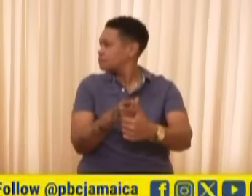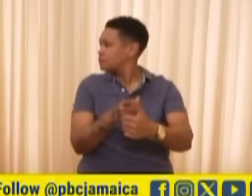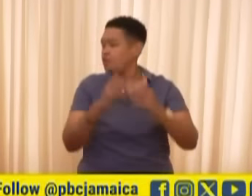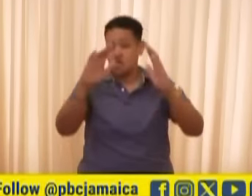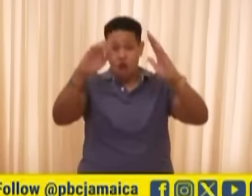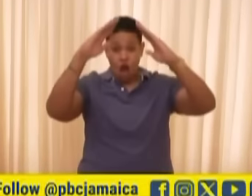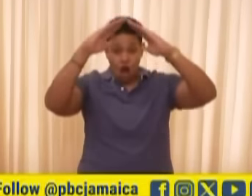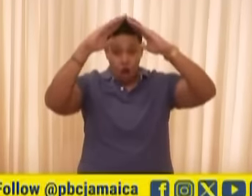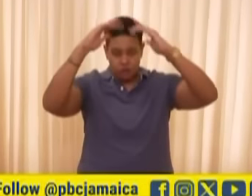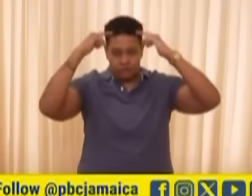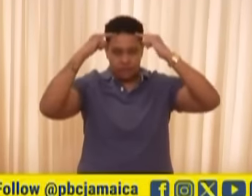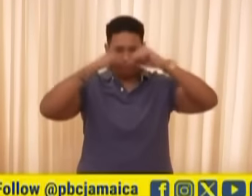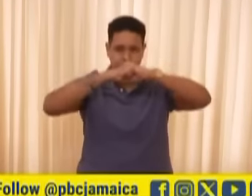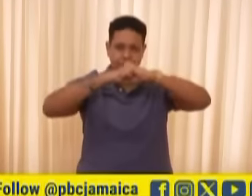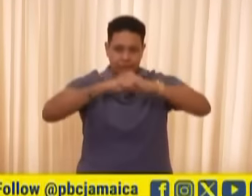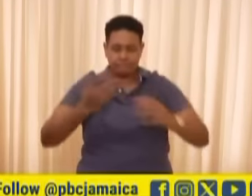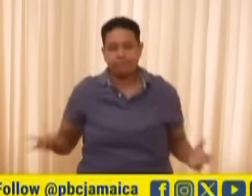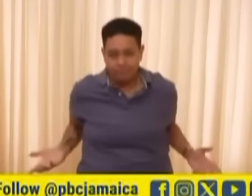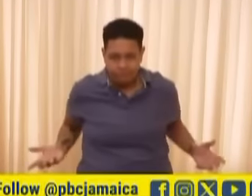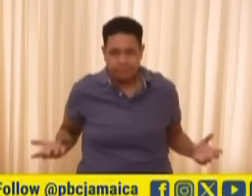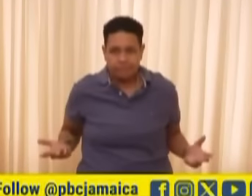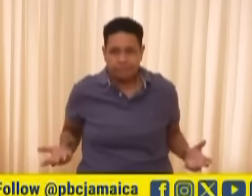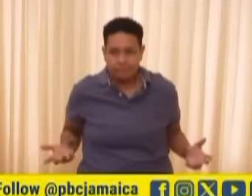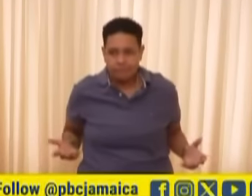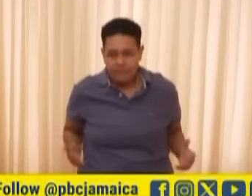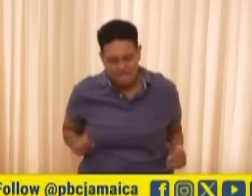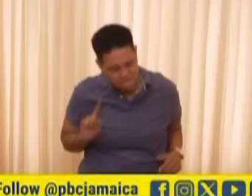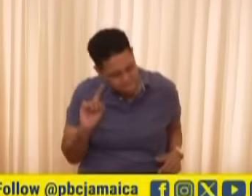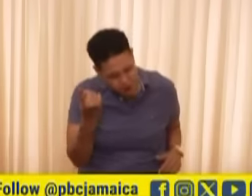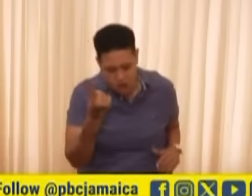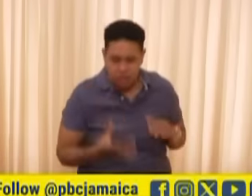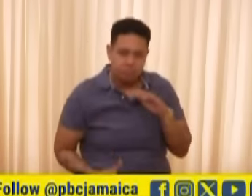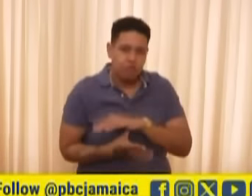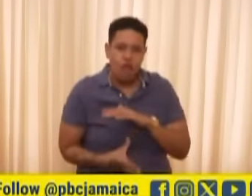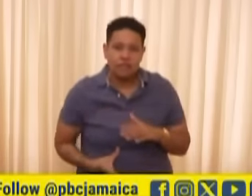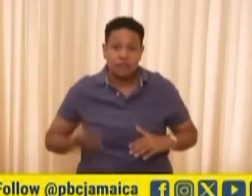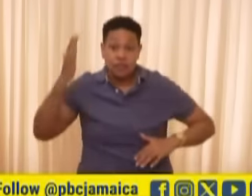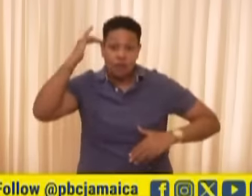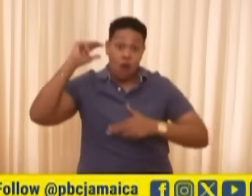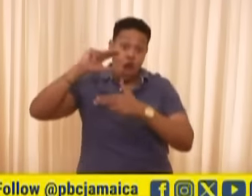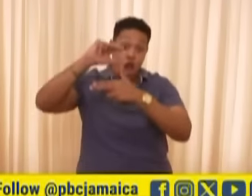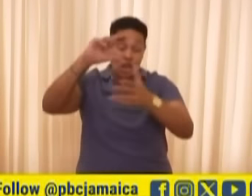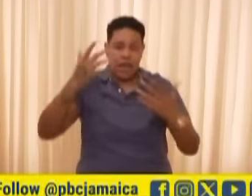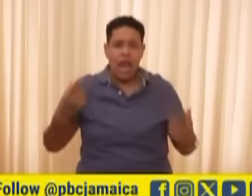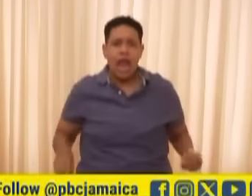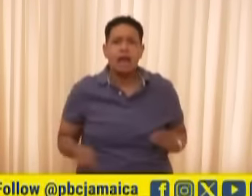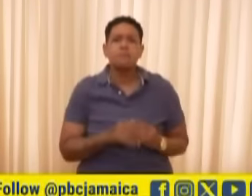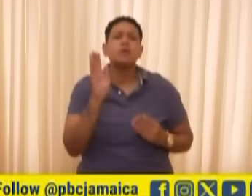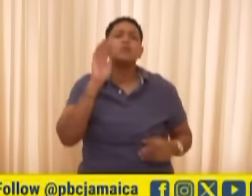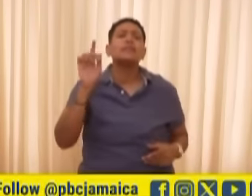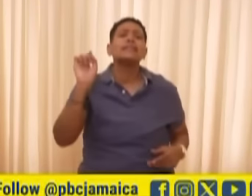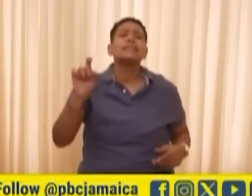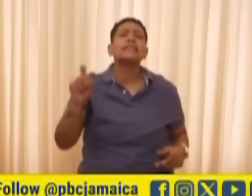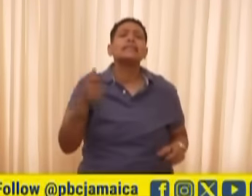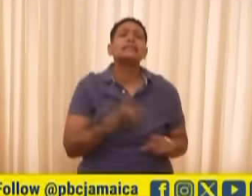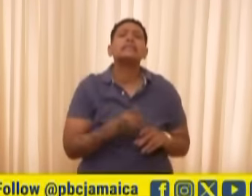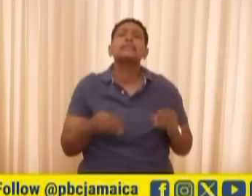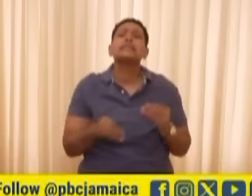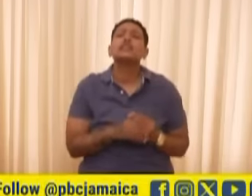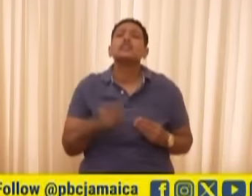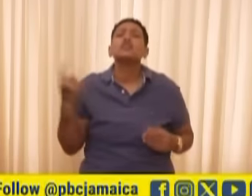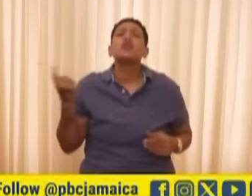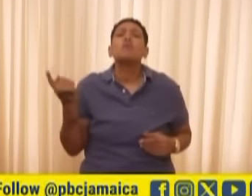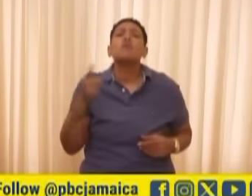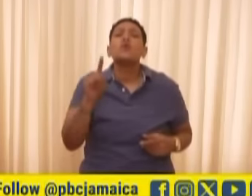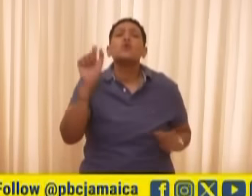shelter. That's absolutely critical, because in a hurricane, you would need to be somewhere